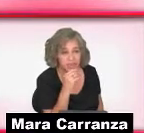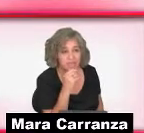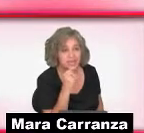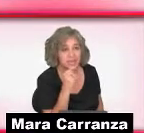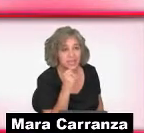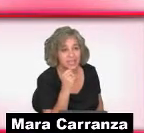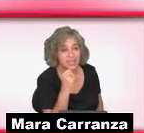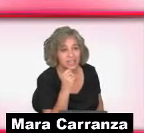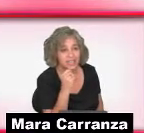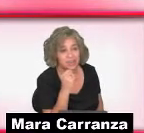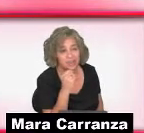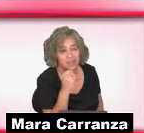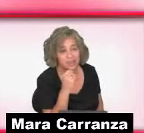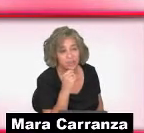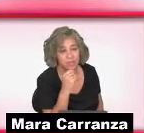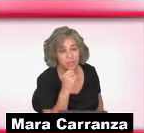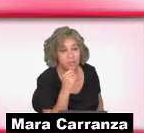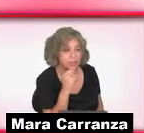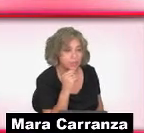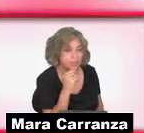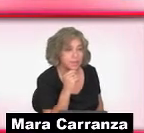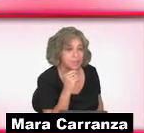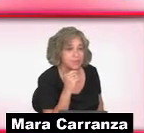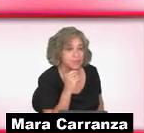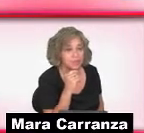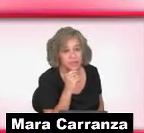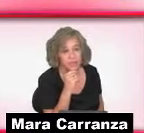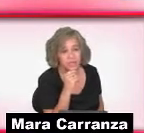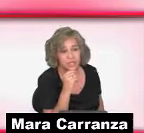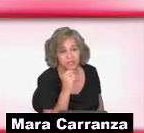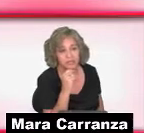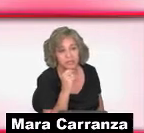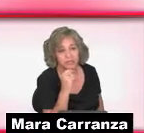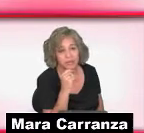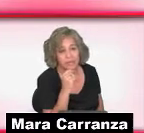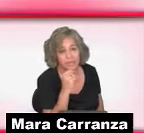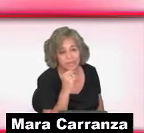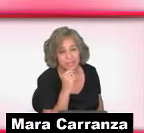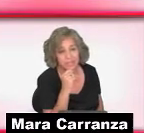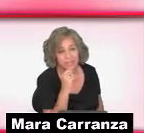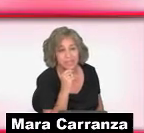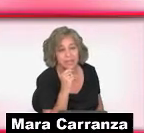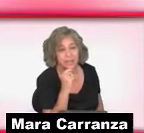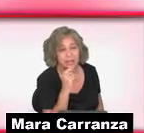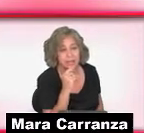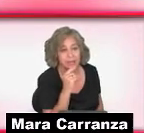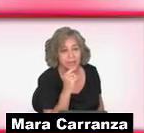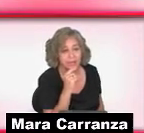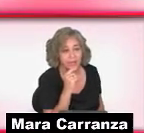Would you trust a National Guard that would open the door to federal police